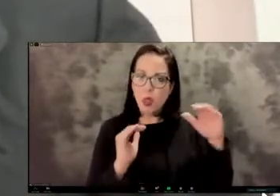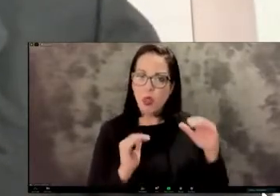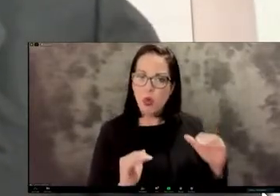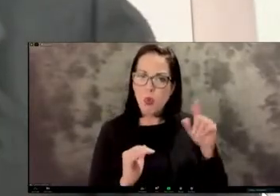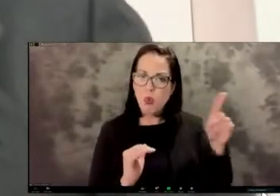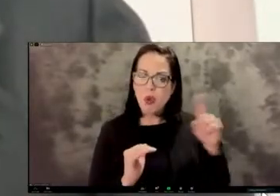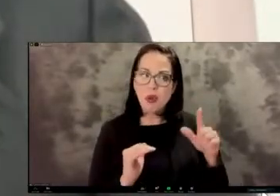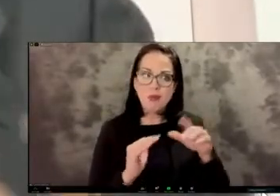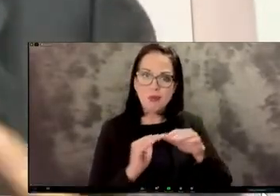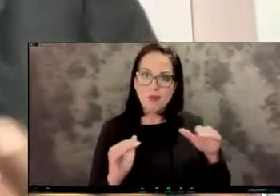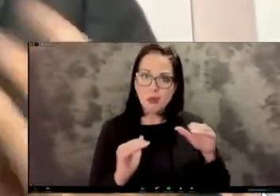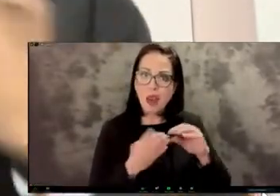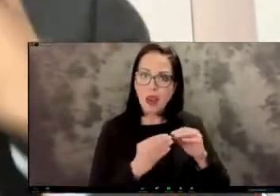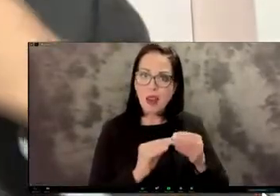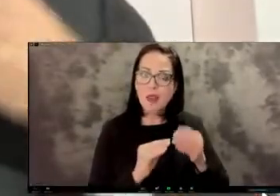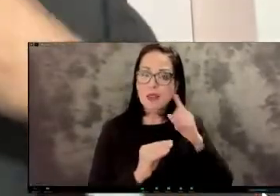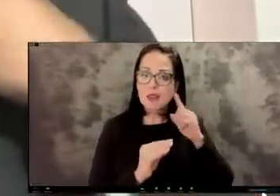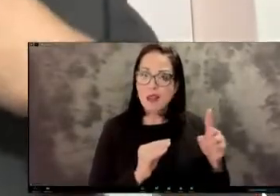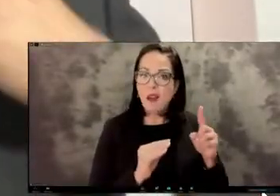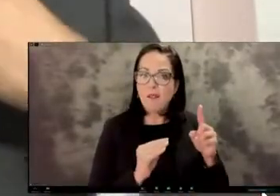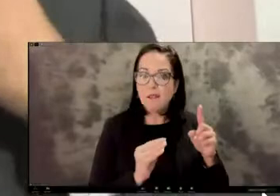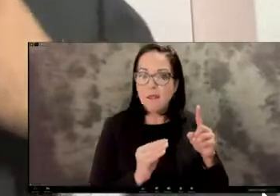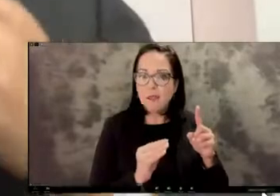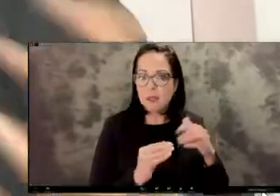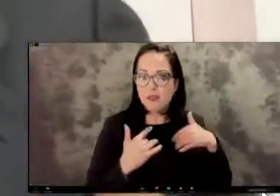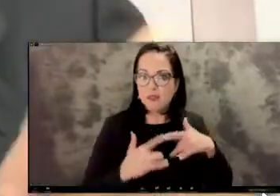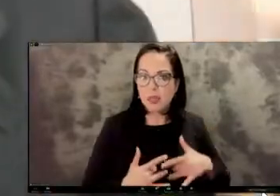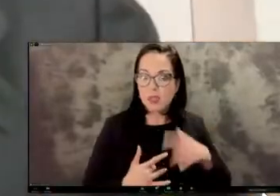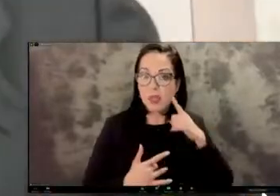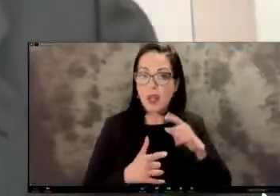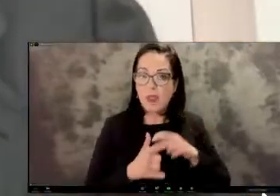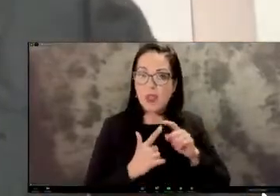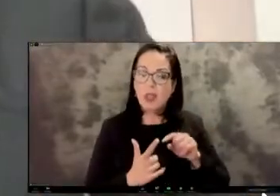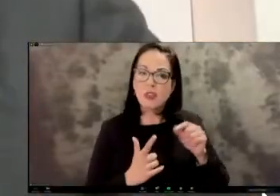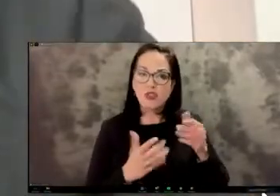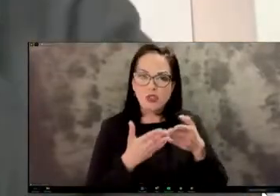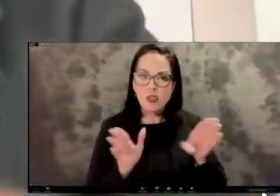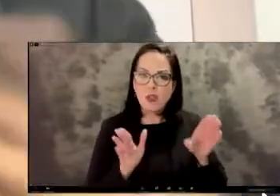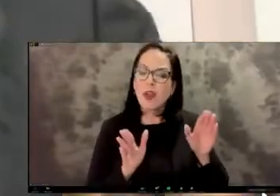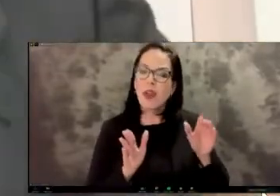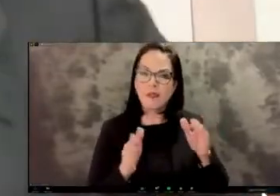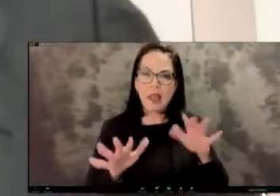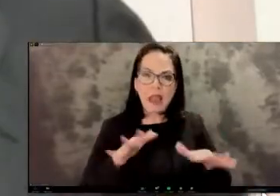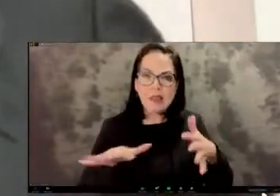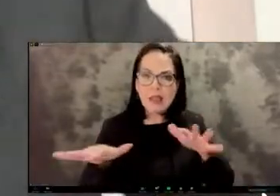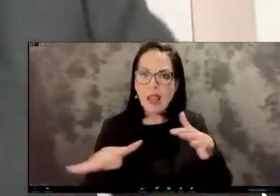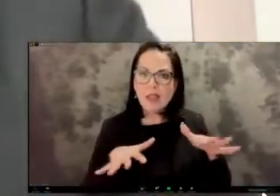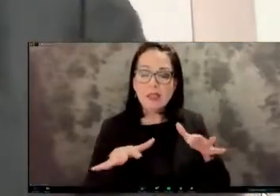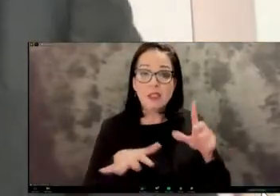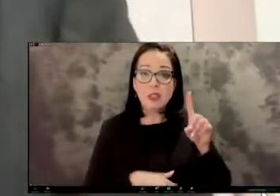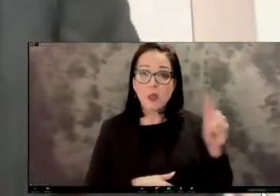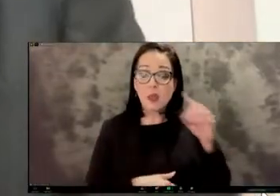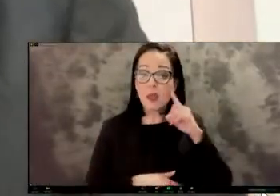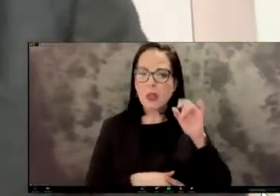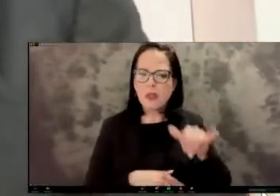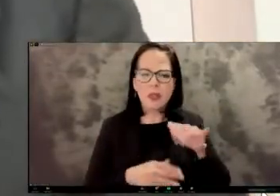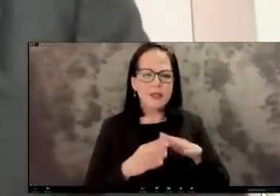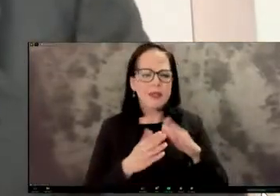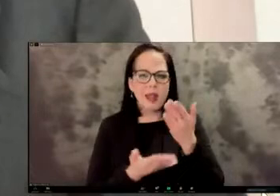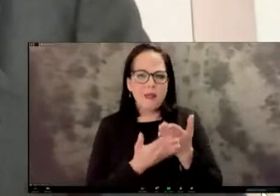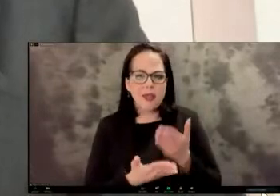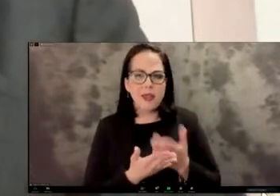generalized anxiety disorders. And that it seems to be inconsistent with the evidence that the social context can drive these